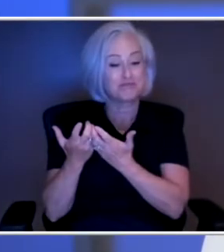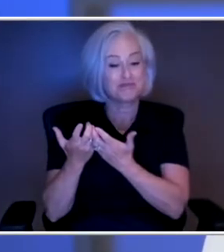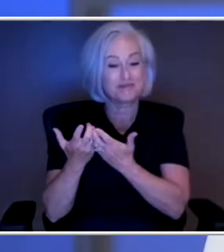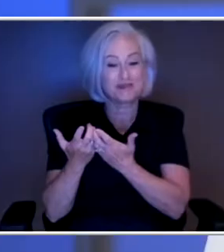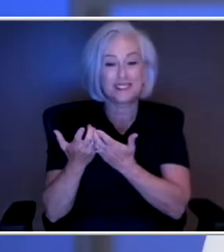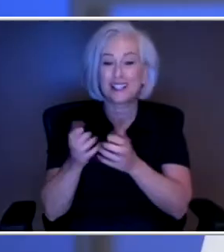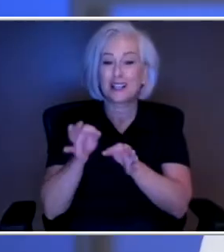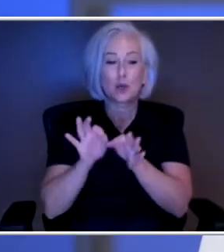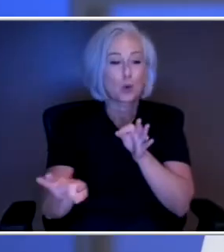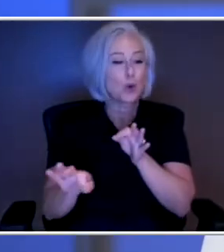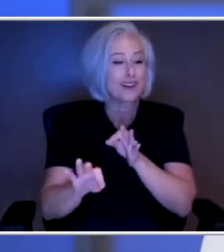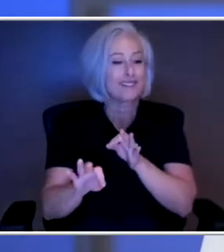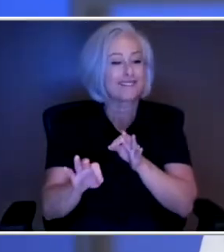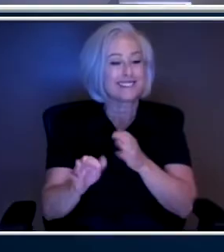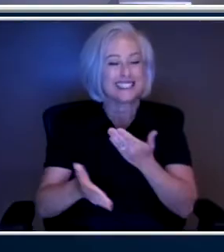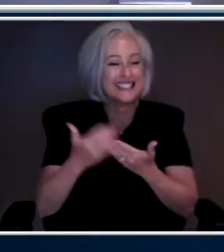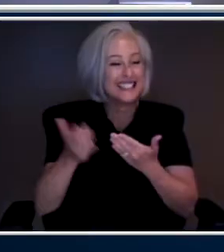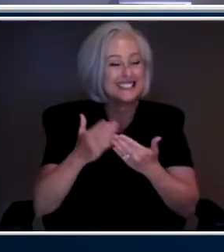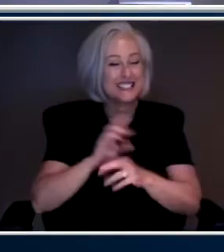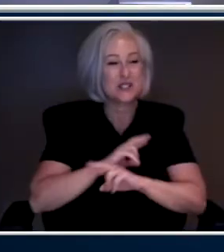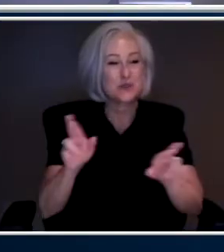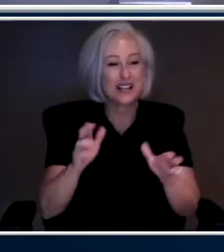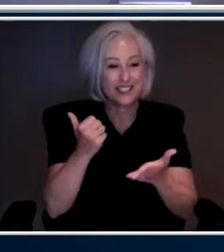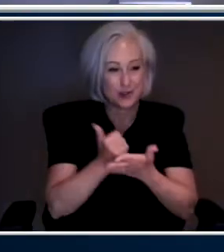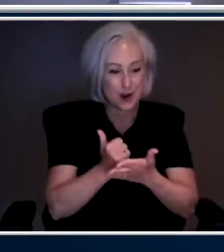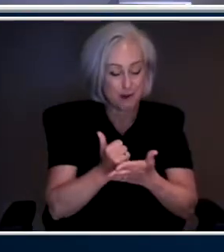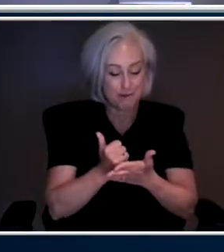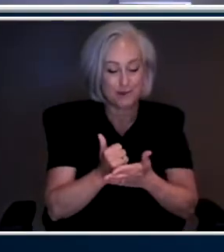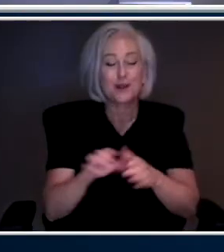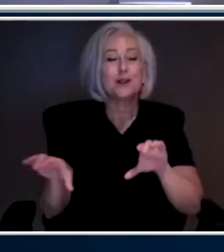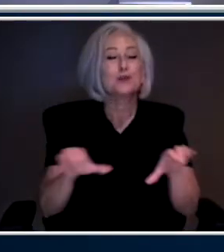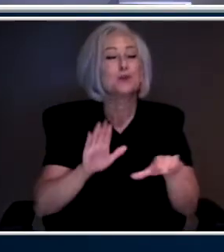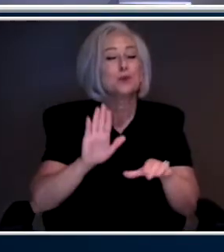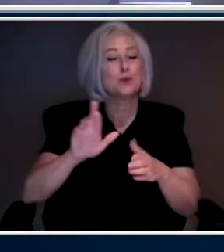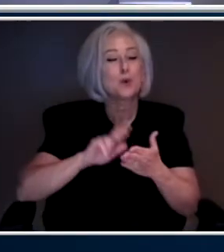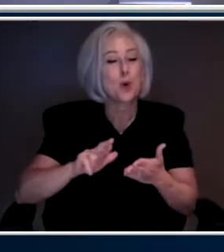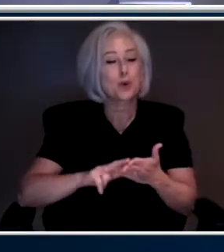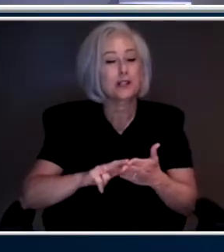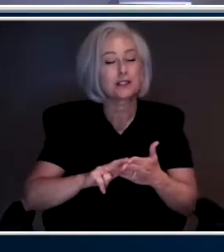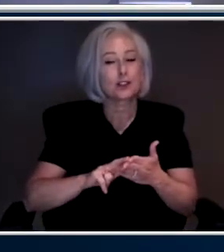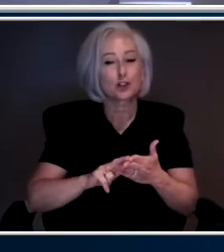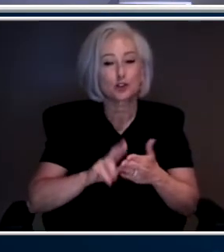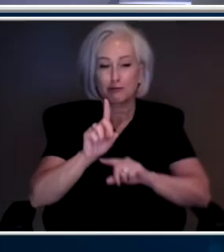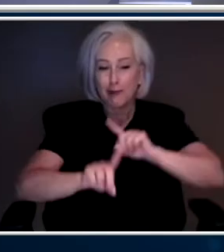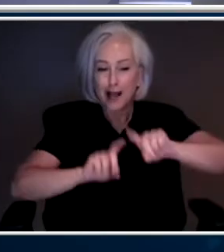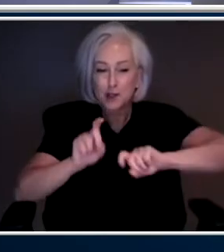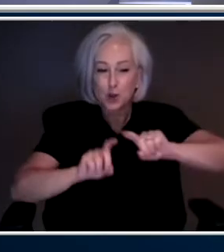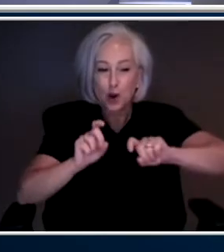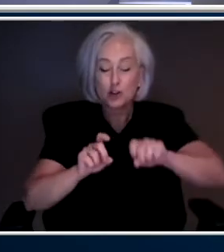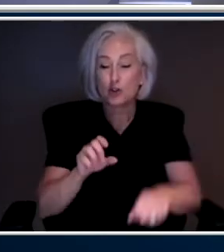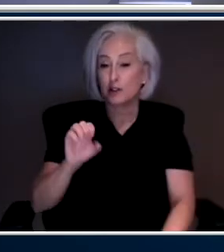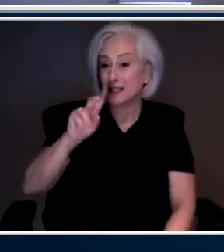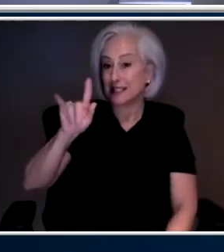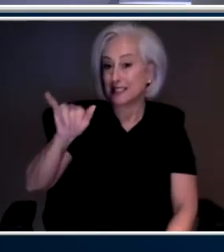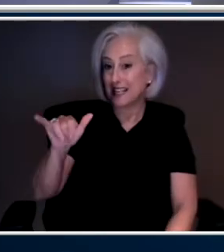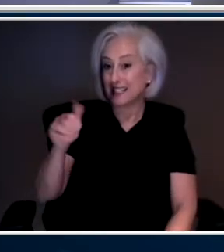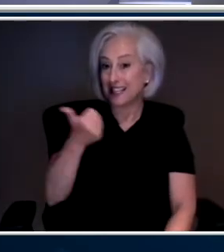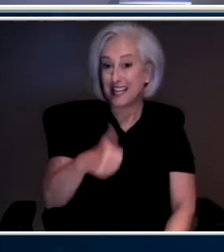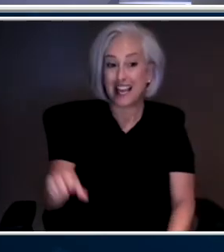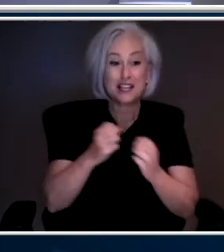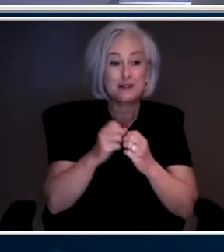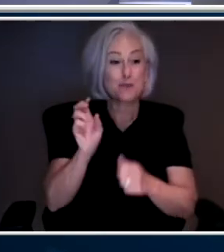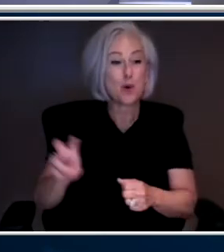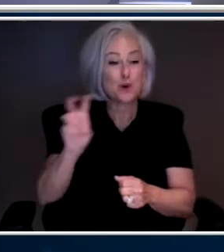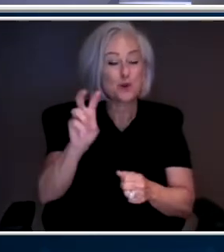help. I like that. And do your research, right? Yeah. Do your research and ask questions. Sandy, do you have any trips planned, by the way? Where are you heading